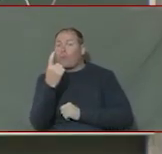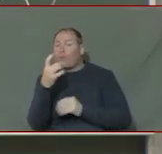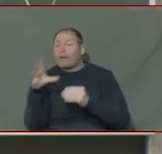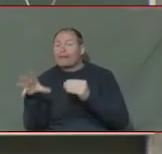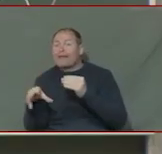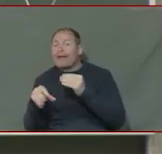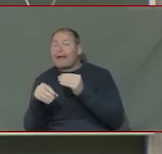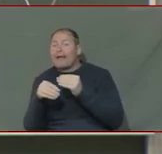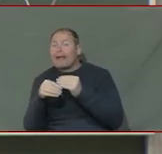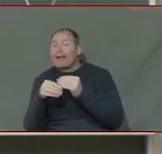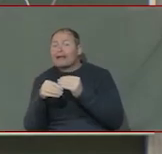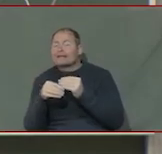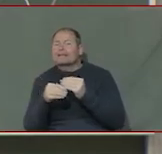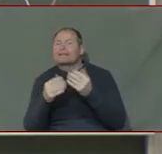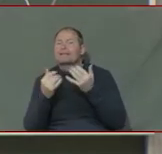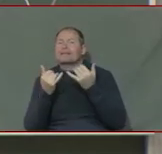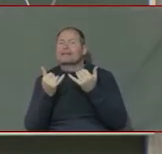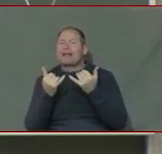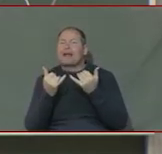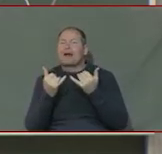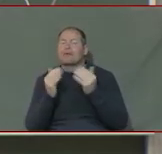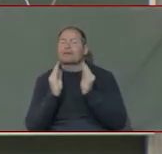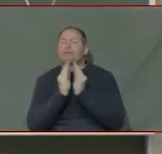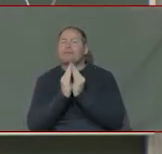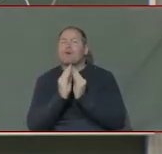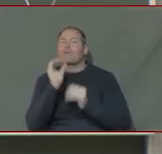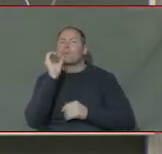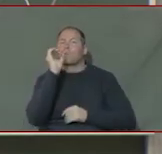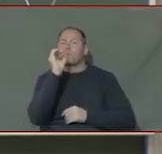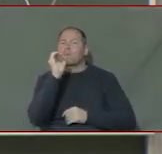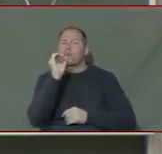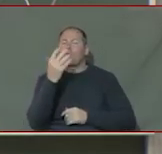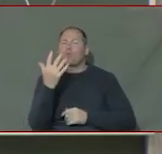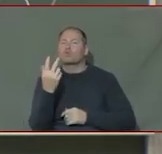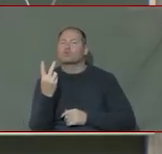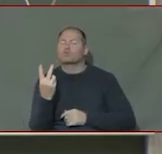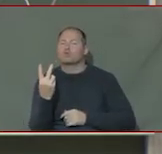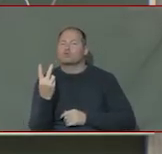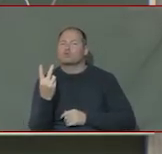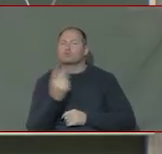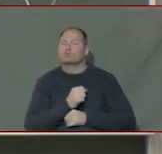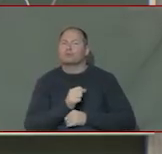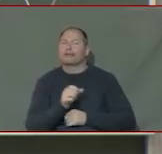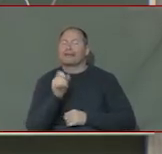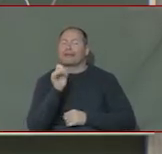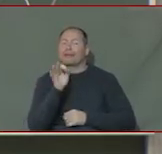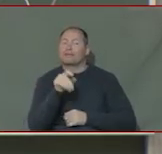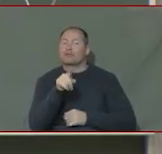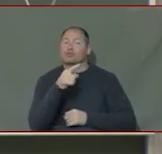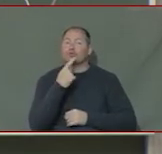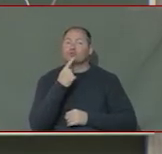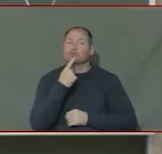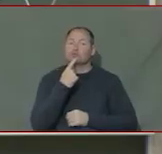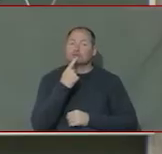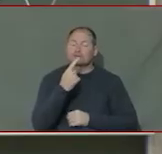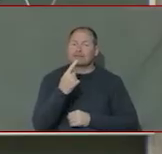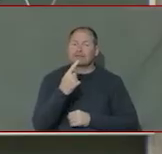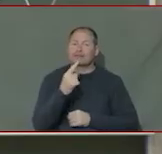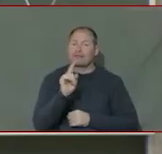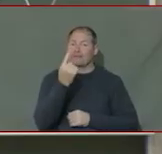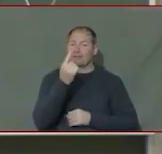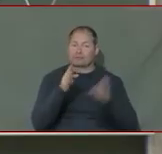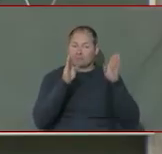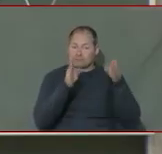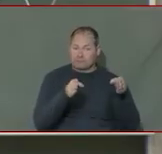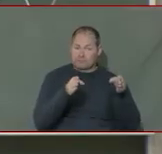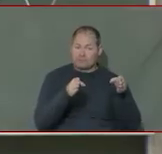this definition, they give you 0 marks or they give you 2 marks. If you just said the first part,